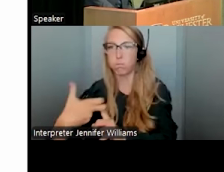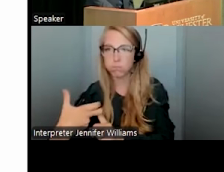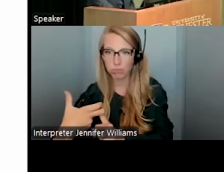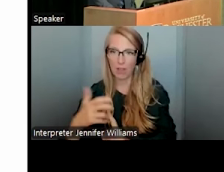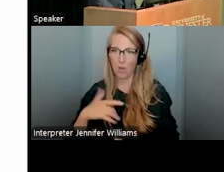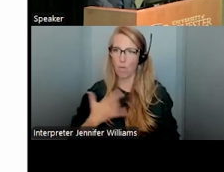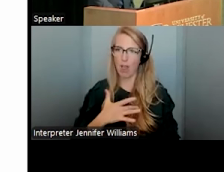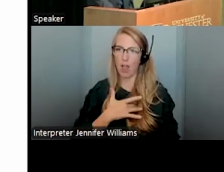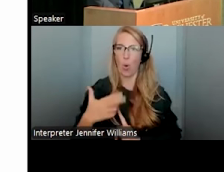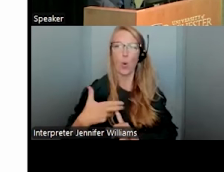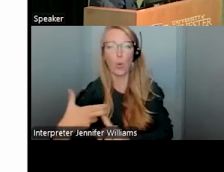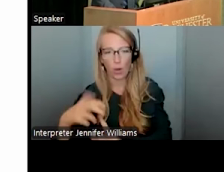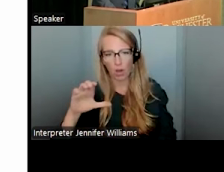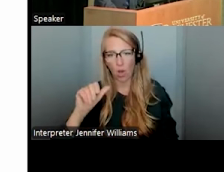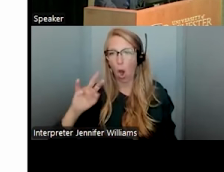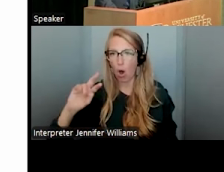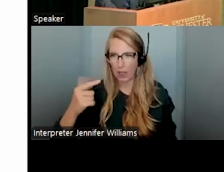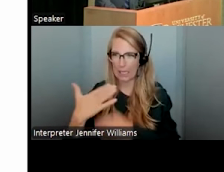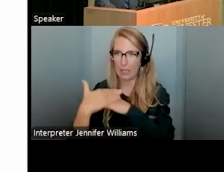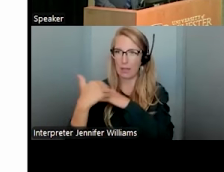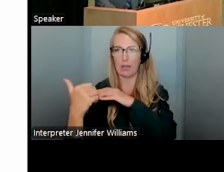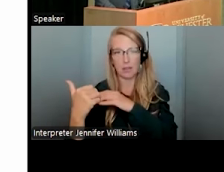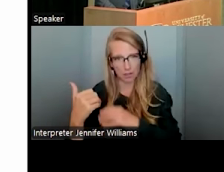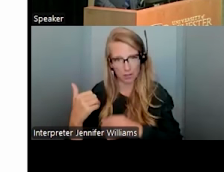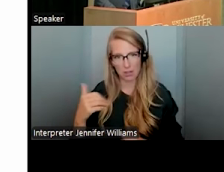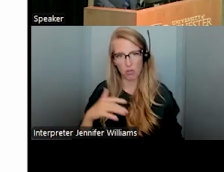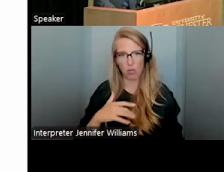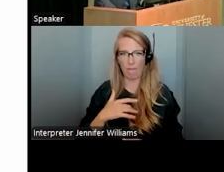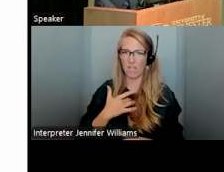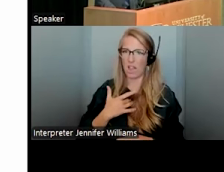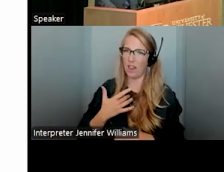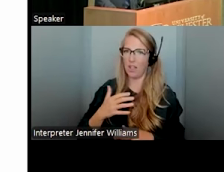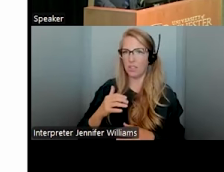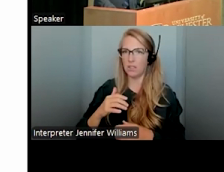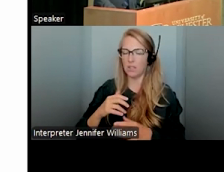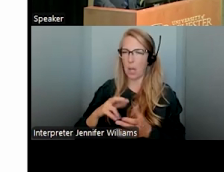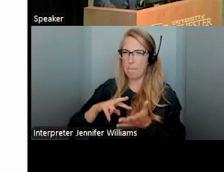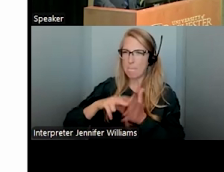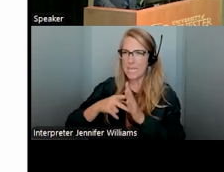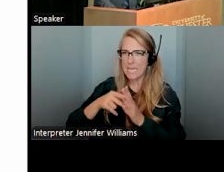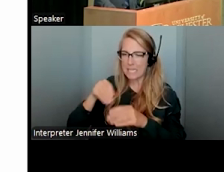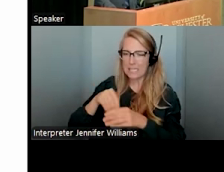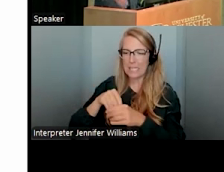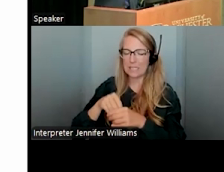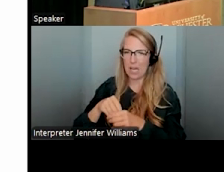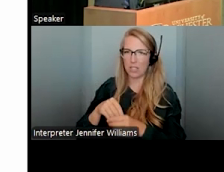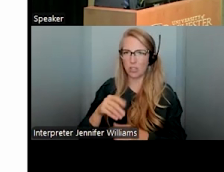pursuit of happiness, but it's more about pursuit of meaning. It's about moral indignations,